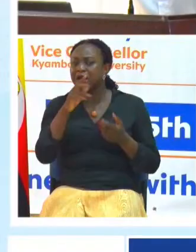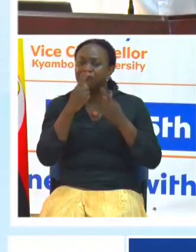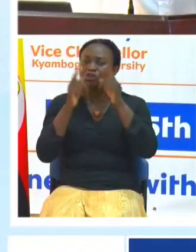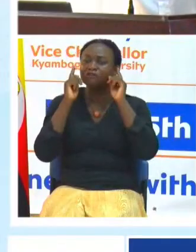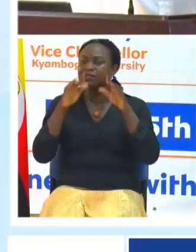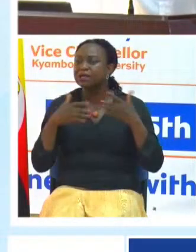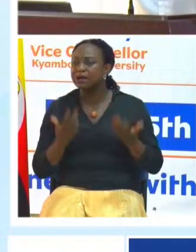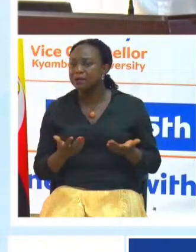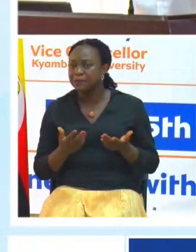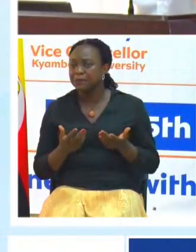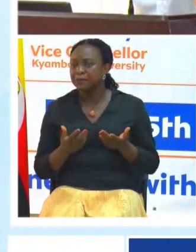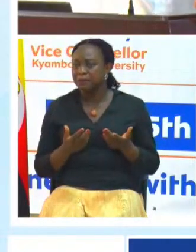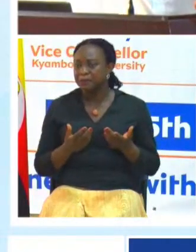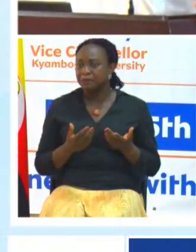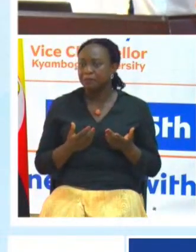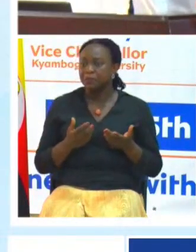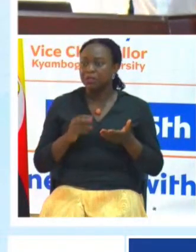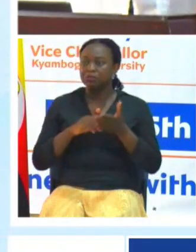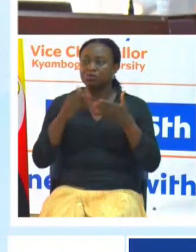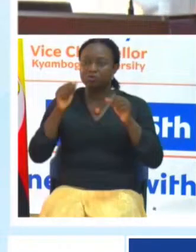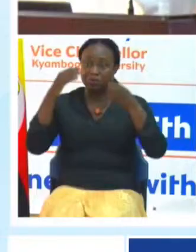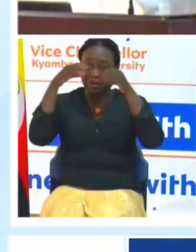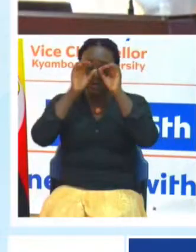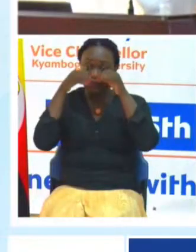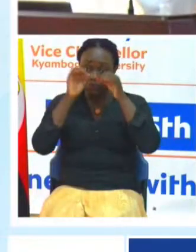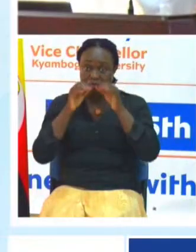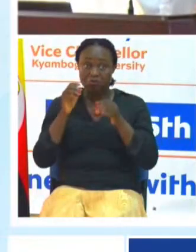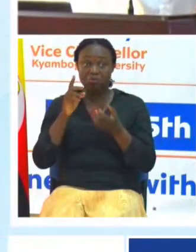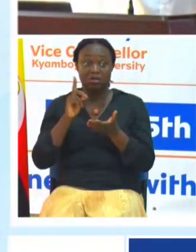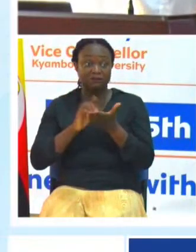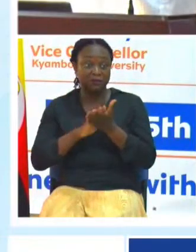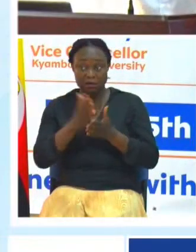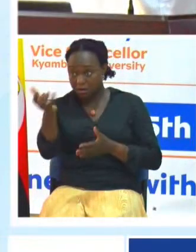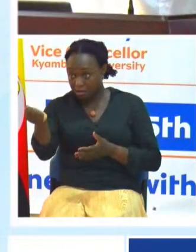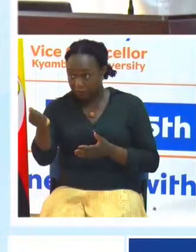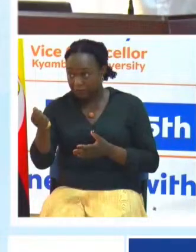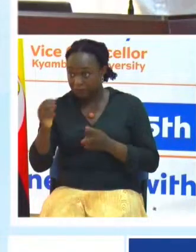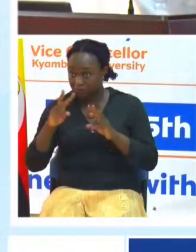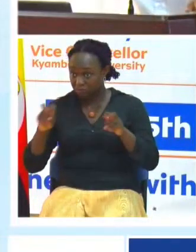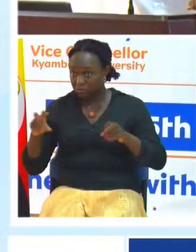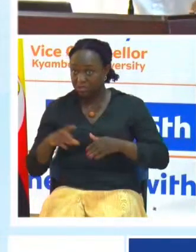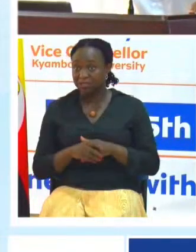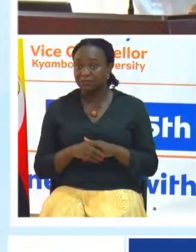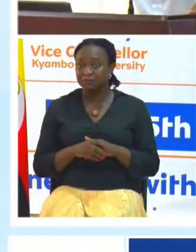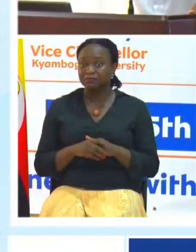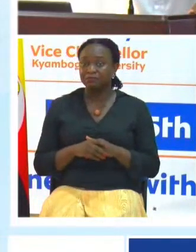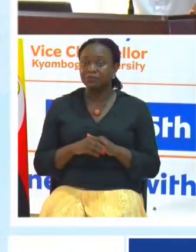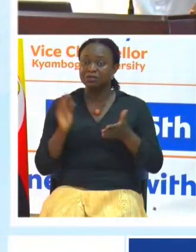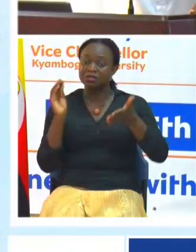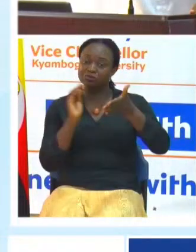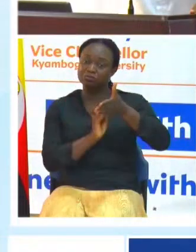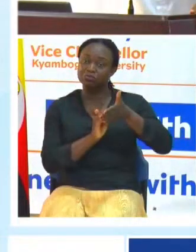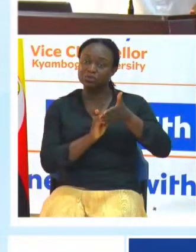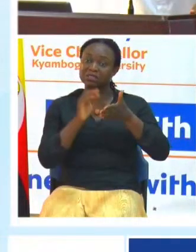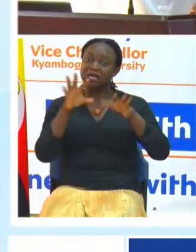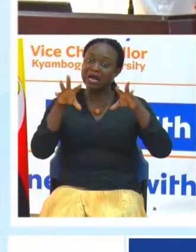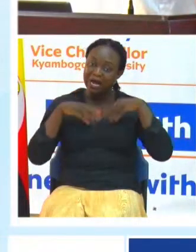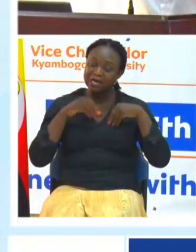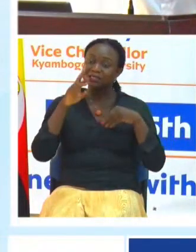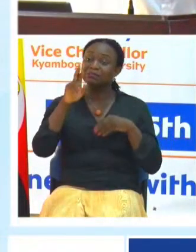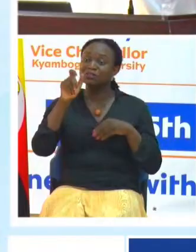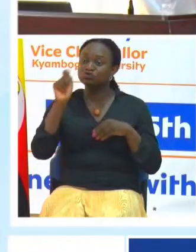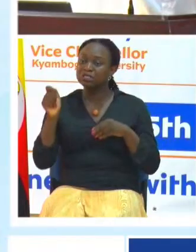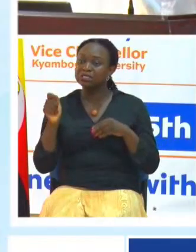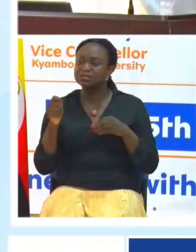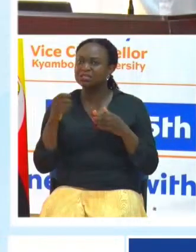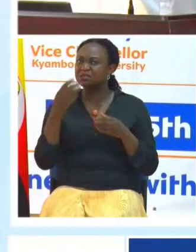university? What you do is just put on Google, for those that have data on your phones right now, what is the acceptance rate of Harvard University? I think